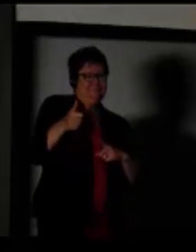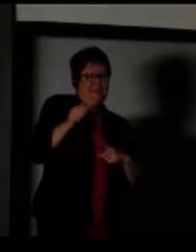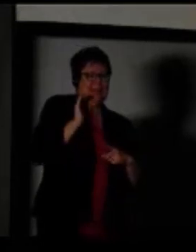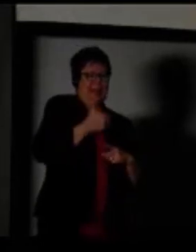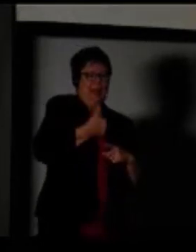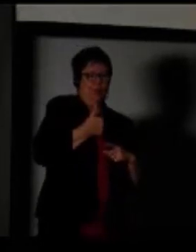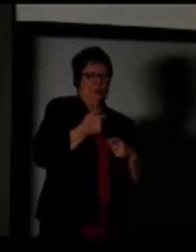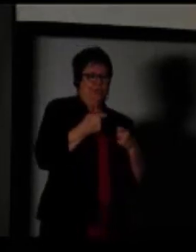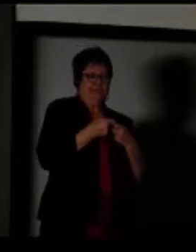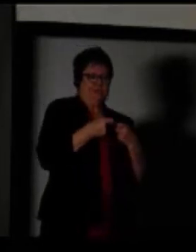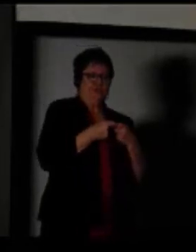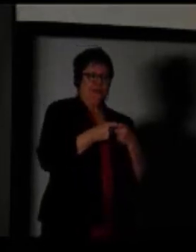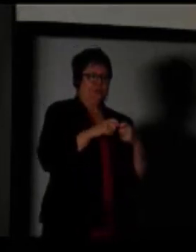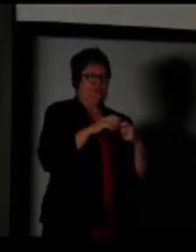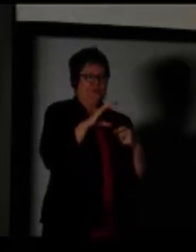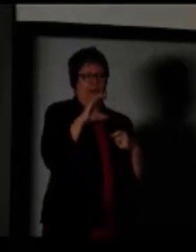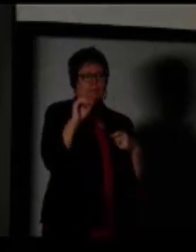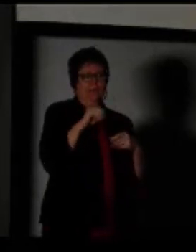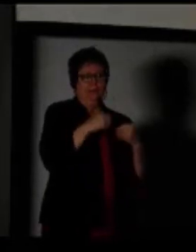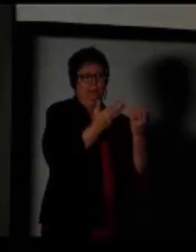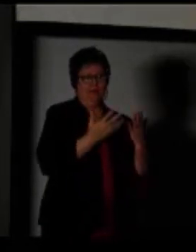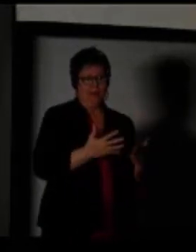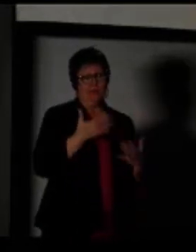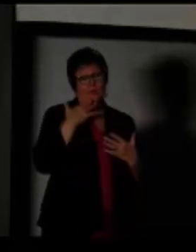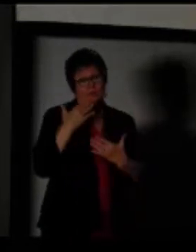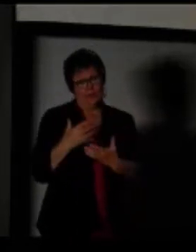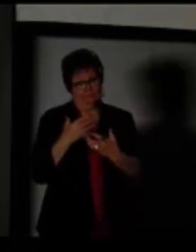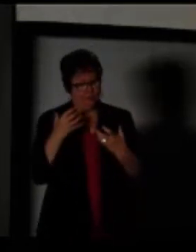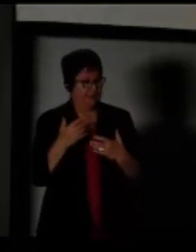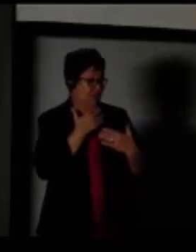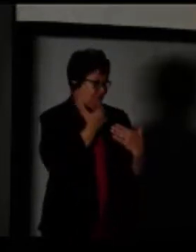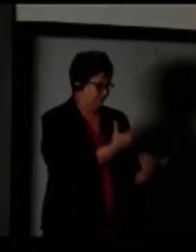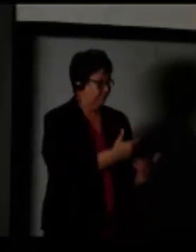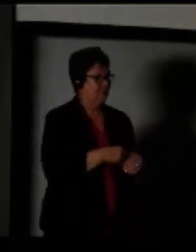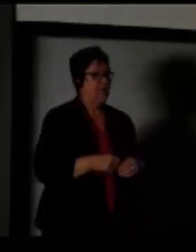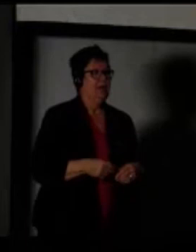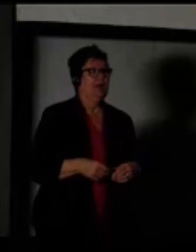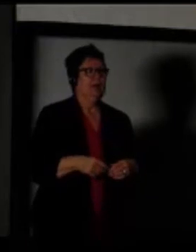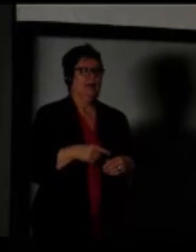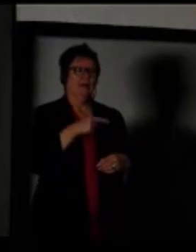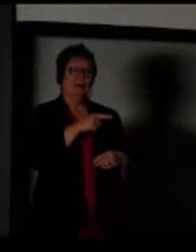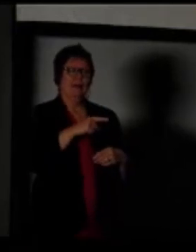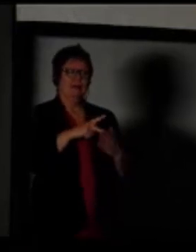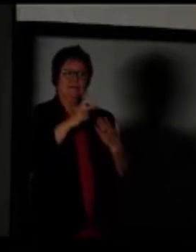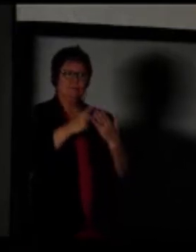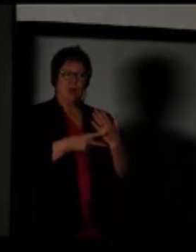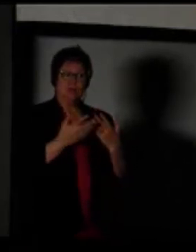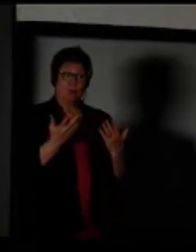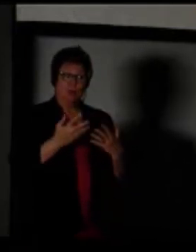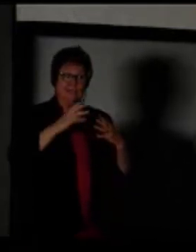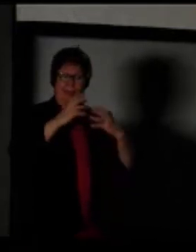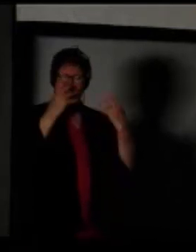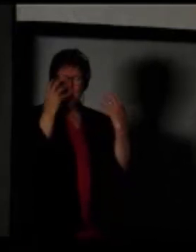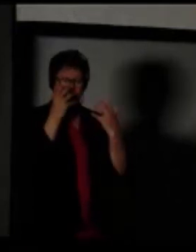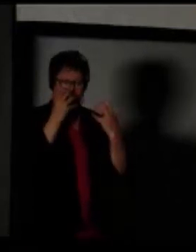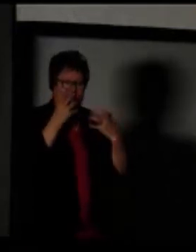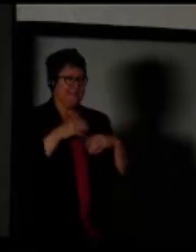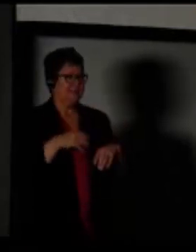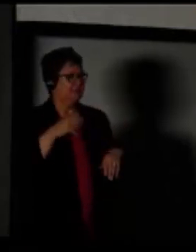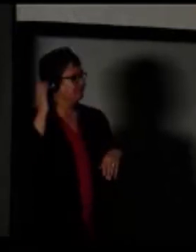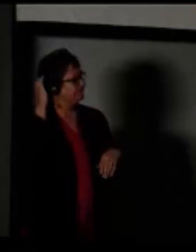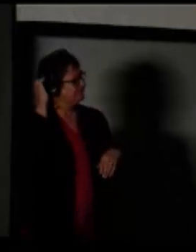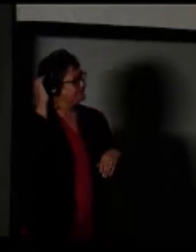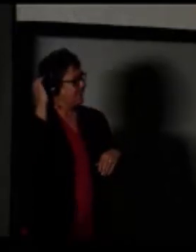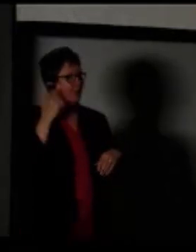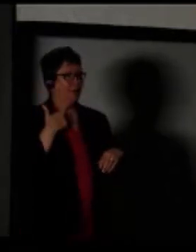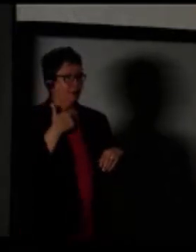digitization provider. So thank you very much. But what's amazing about this project is that